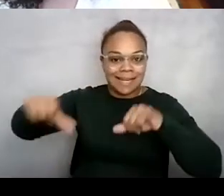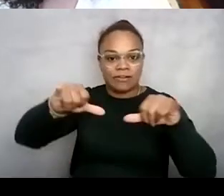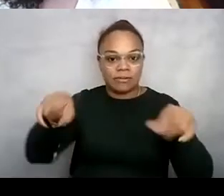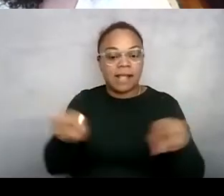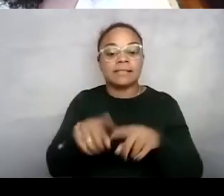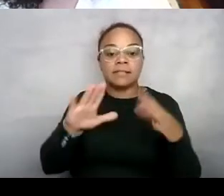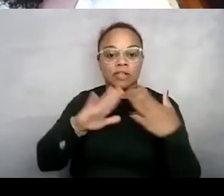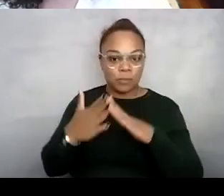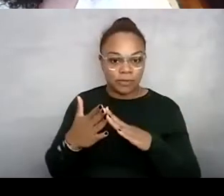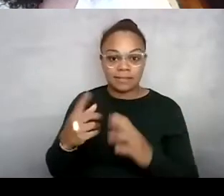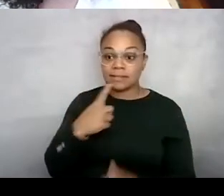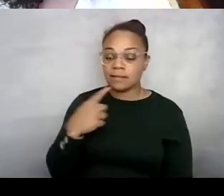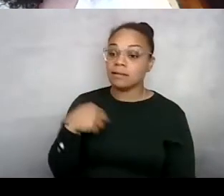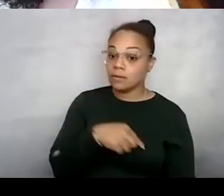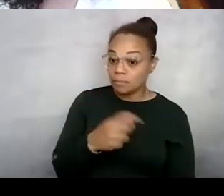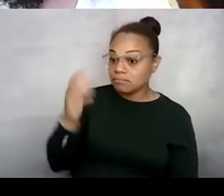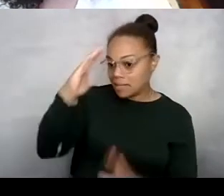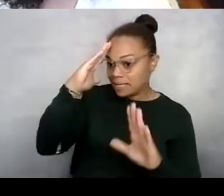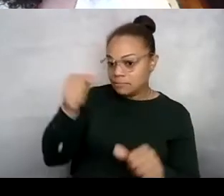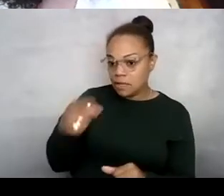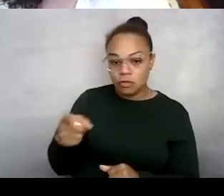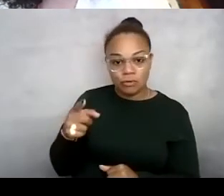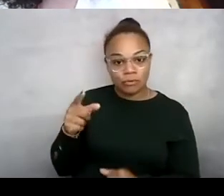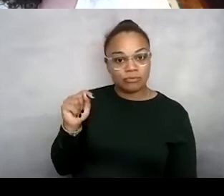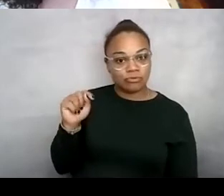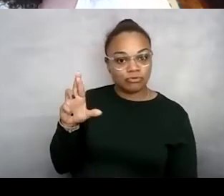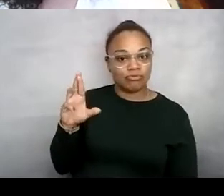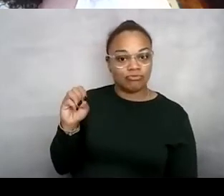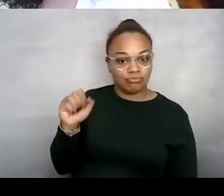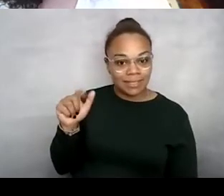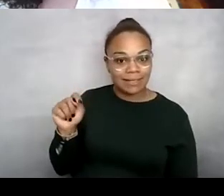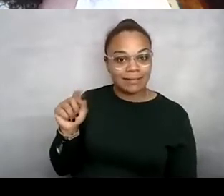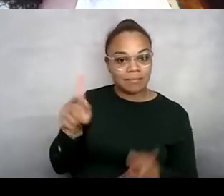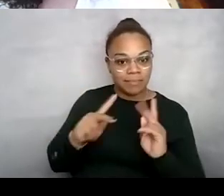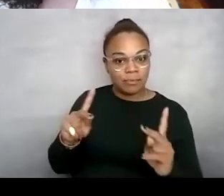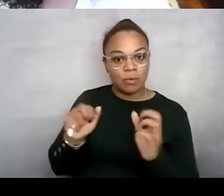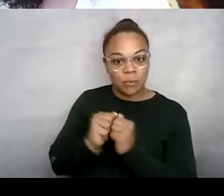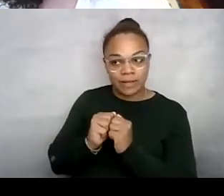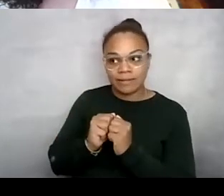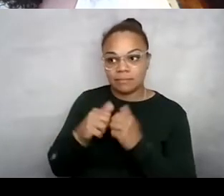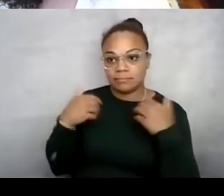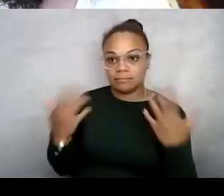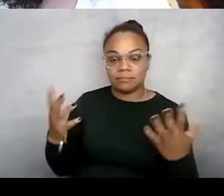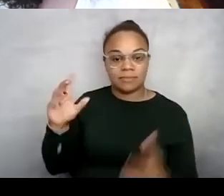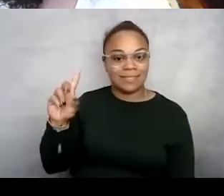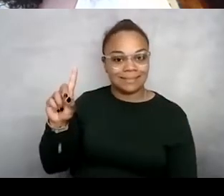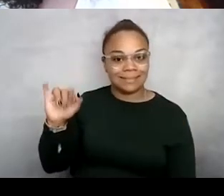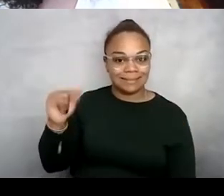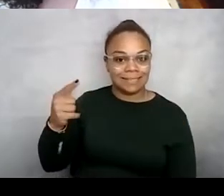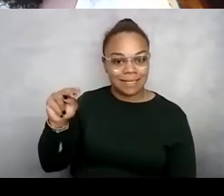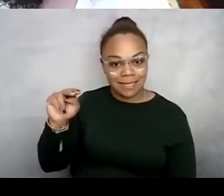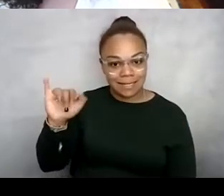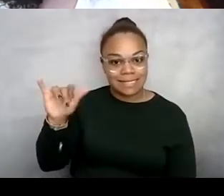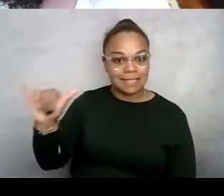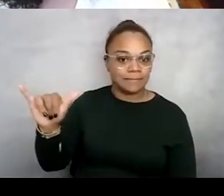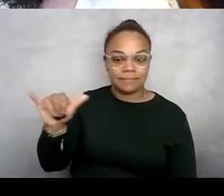says, look, we expect you to treat people with dignity. We expect that you will not fire somebody because of their race, their gender,